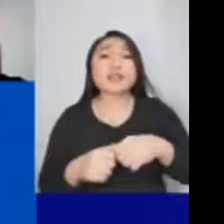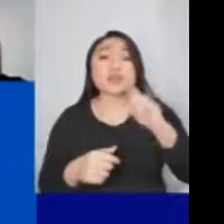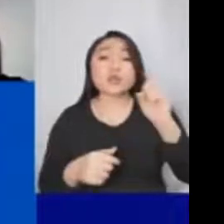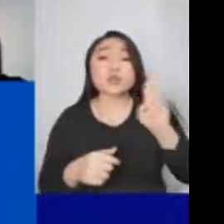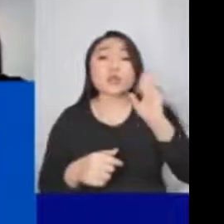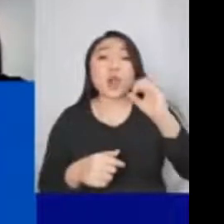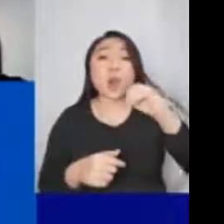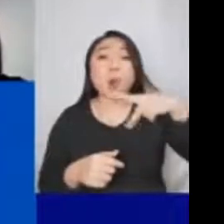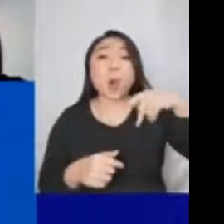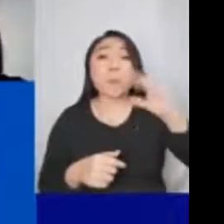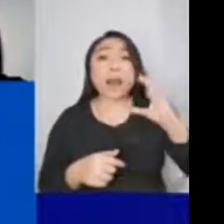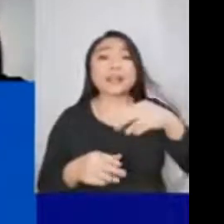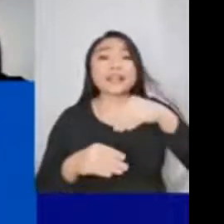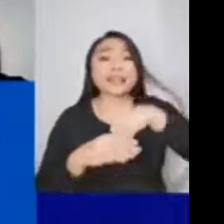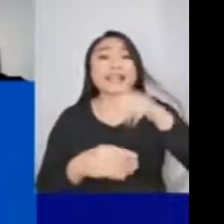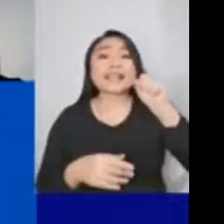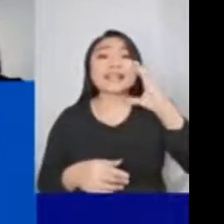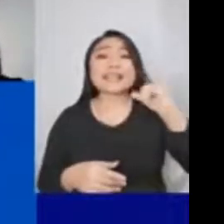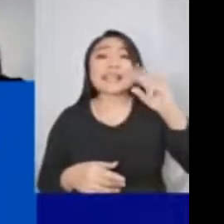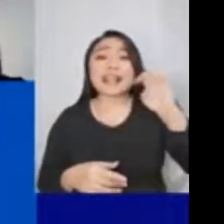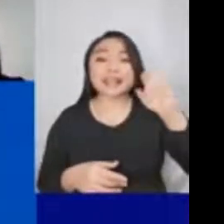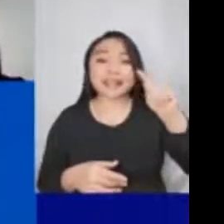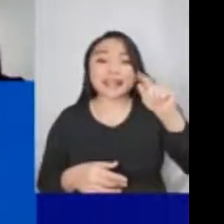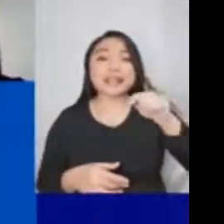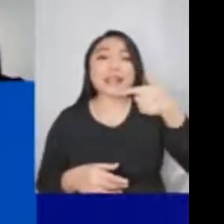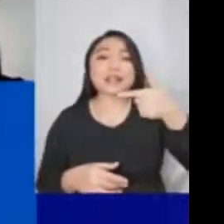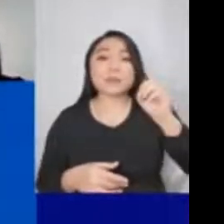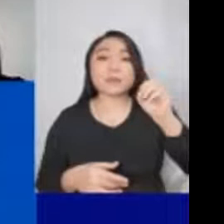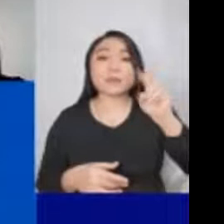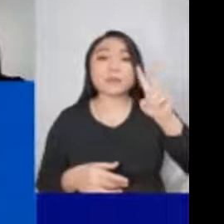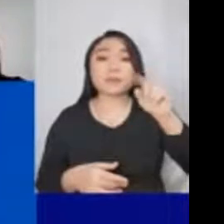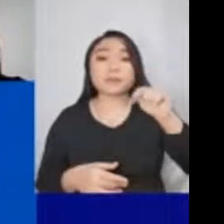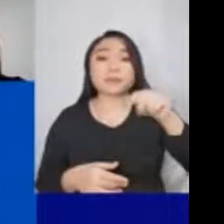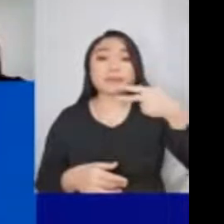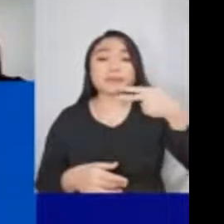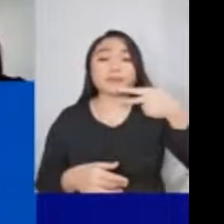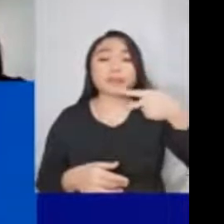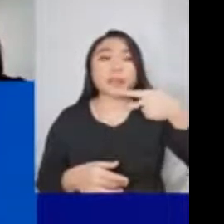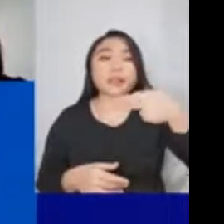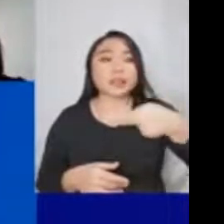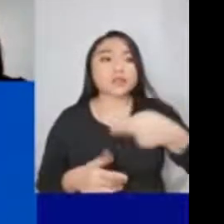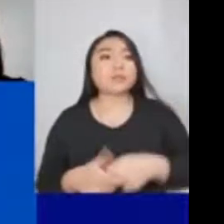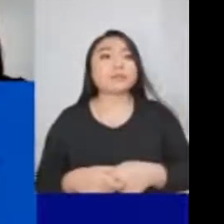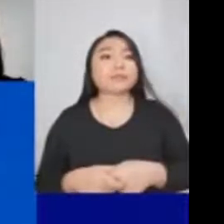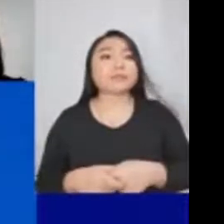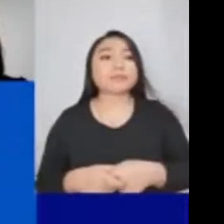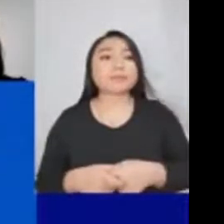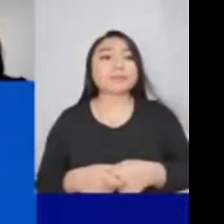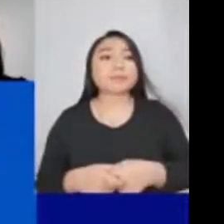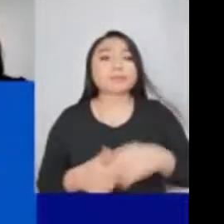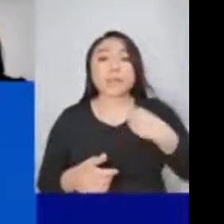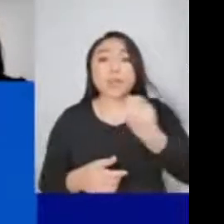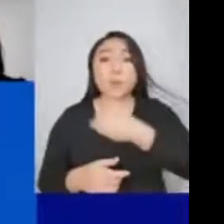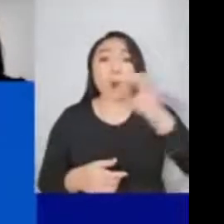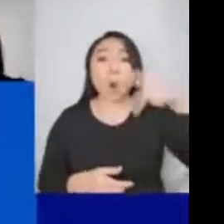at our online public access catalog at signet.dost.gov.ph. www.dosst.gov.ph.